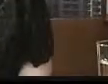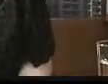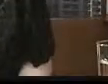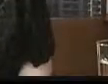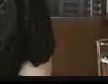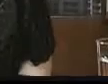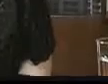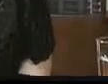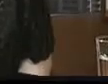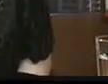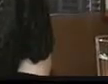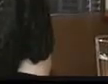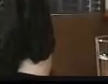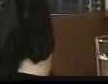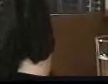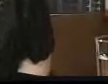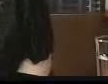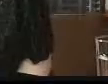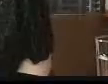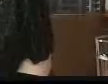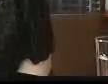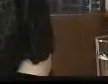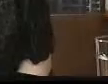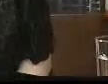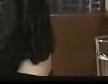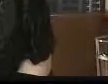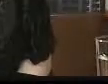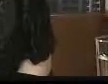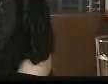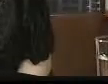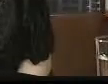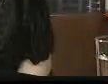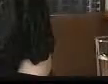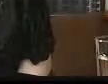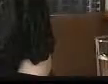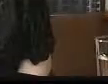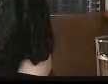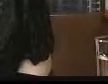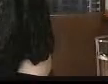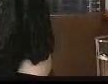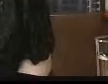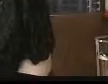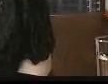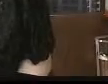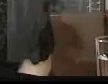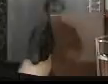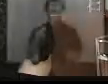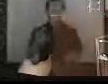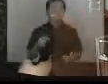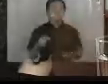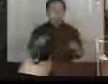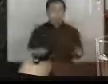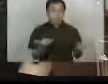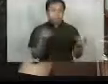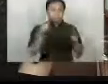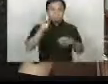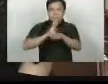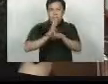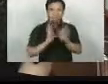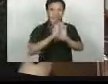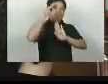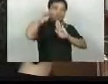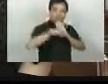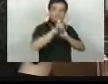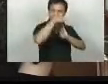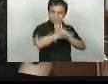Good morning, I'm Deanne Hernandez, your Thursday anchor, co-host for Mr. Ike Sanyeres on the Bears and Bulls show. This morning